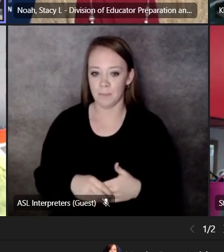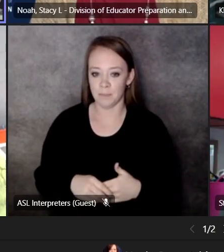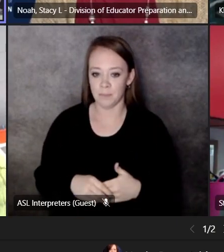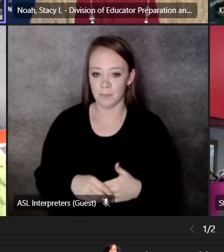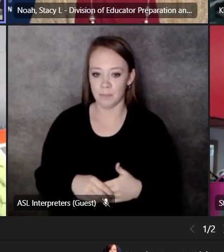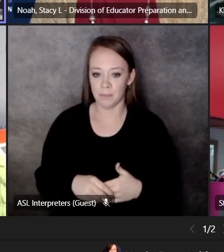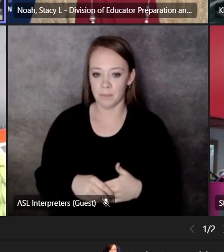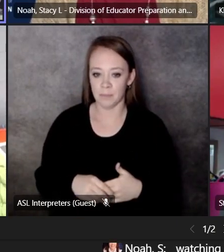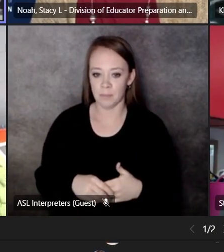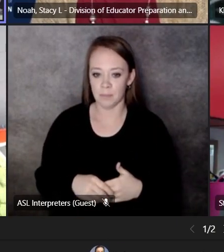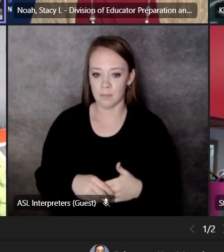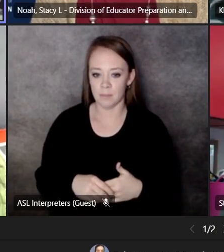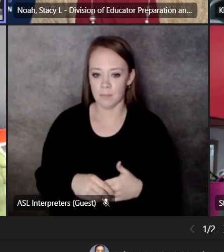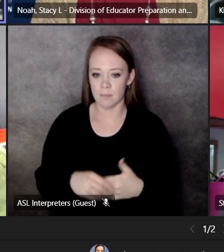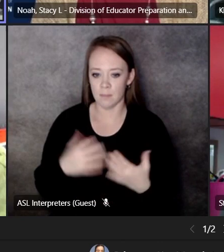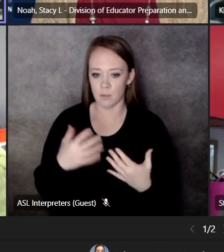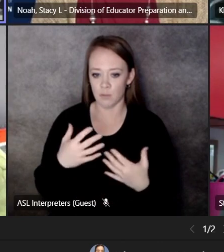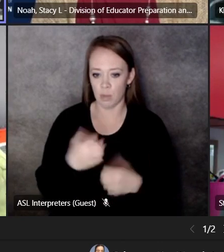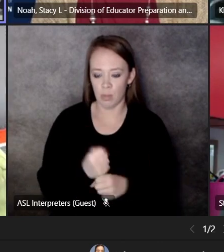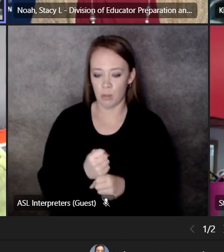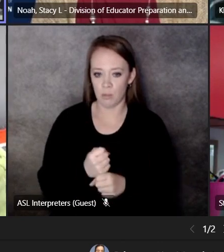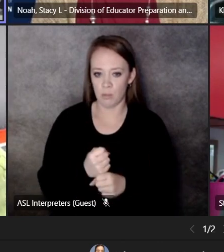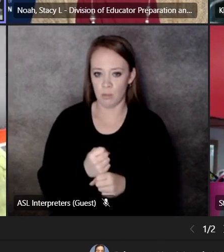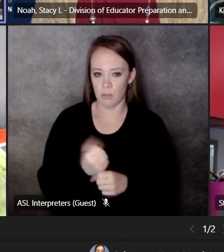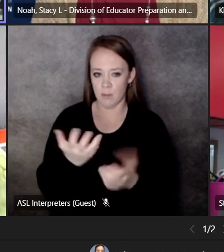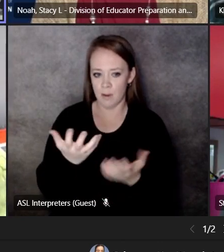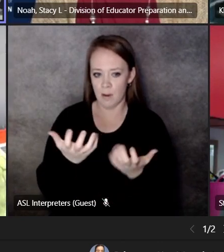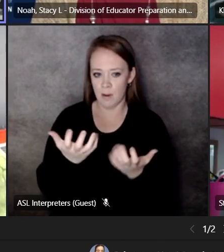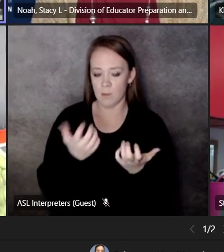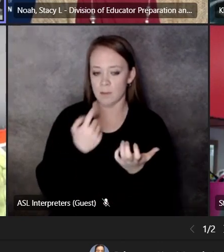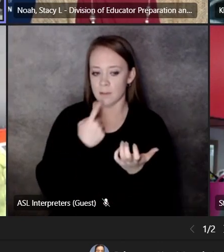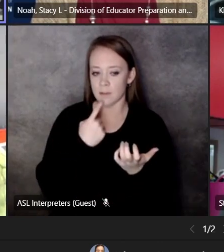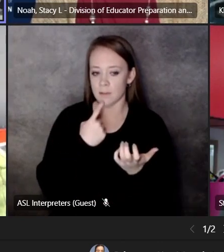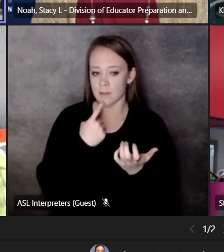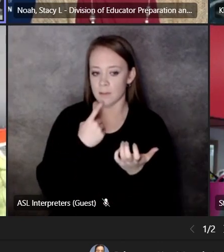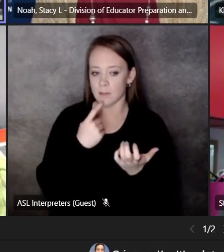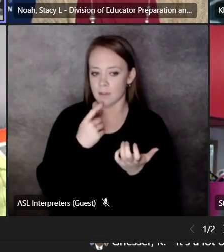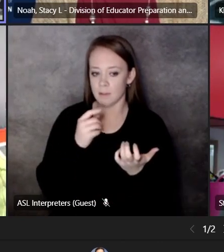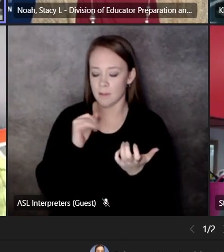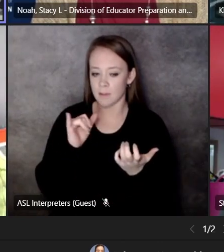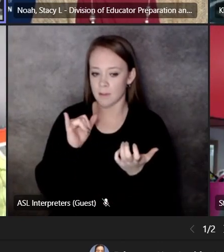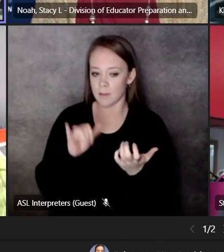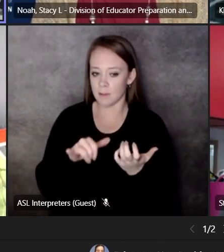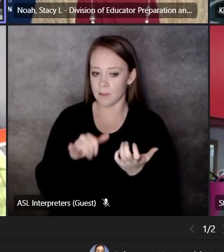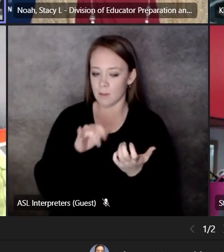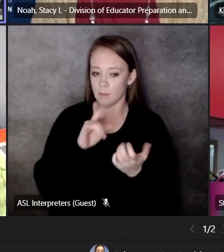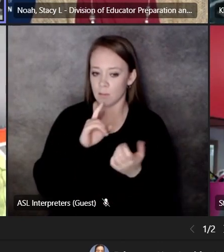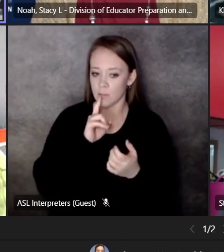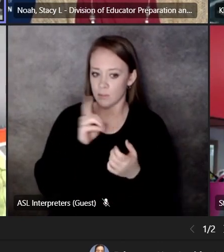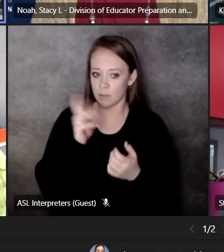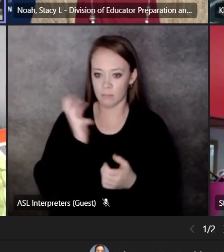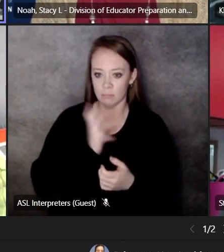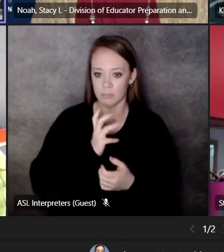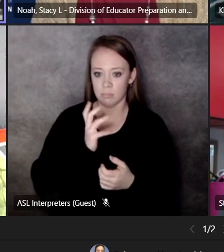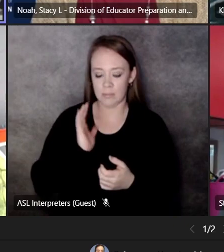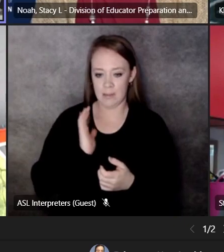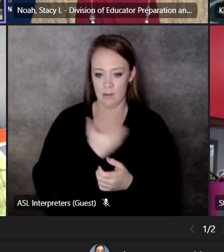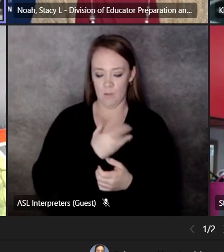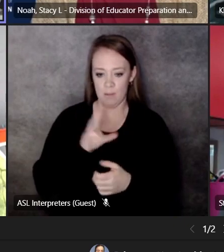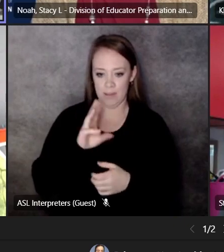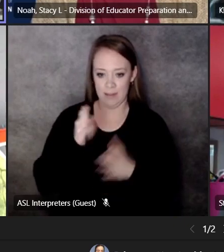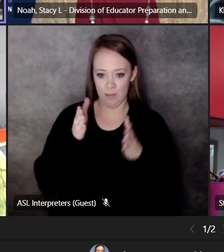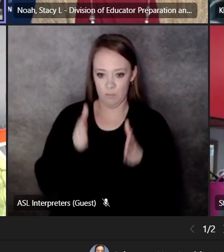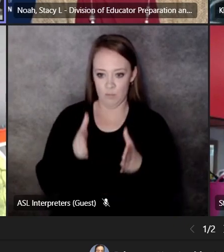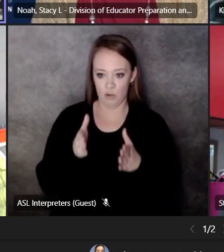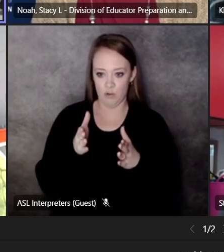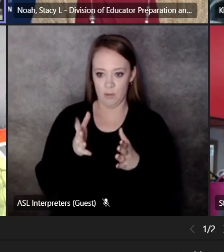just to conclude, I just want to say that this effort was truly a magnum opus for our little 6-person division, as Amanda